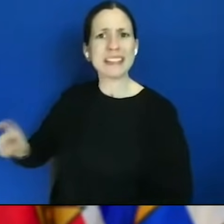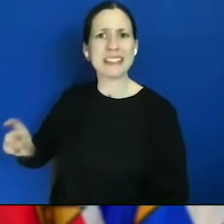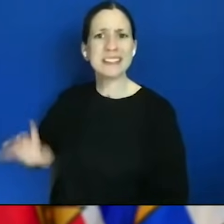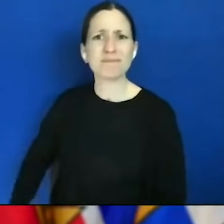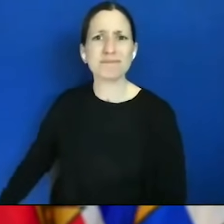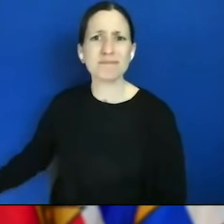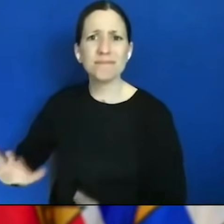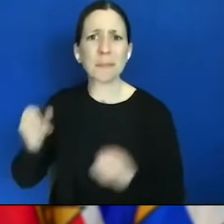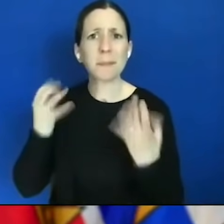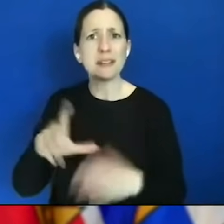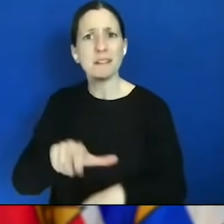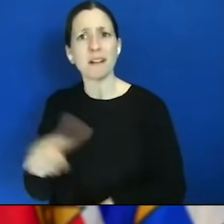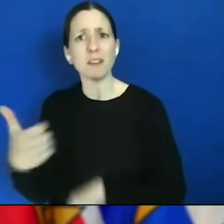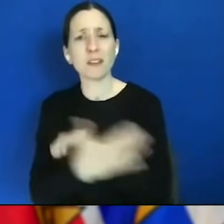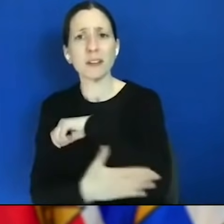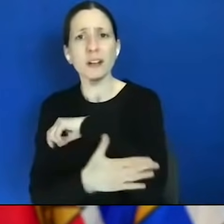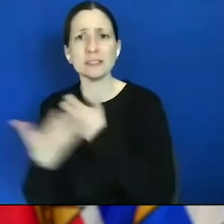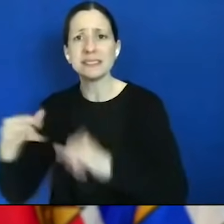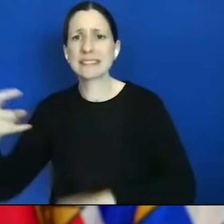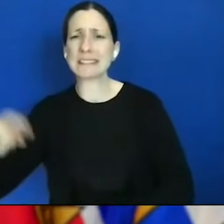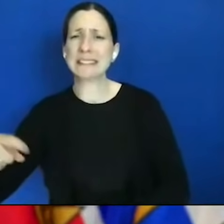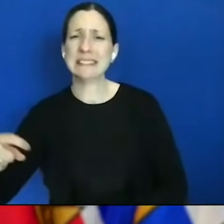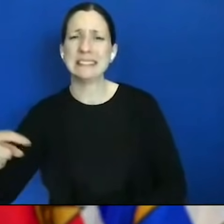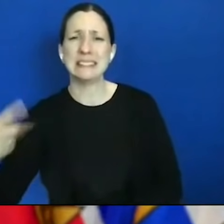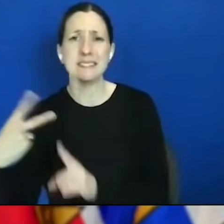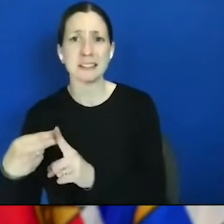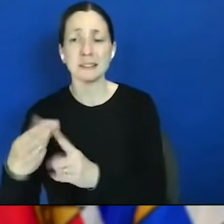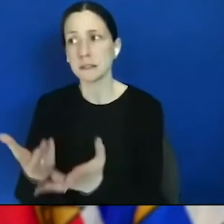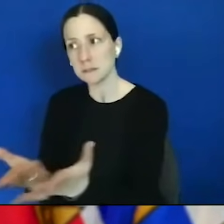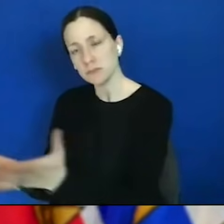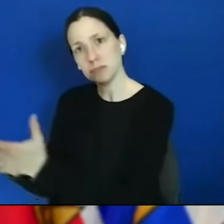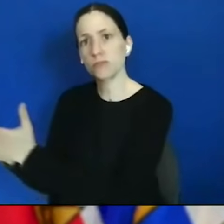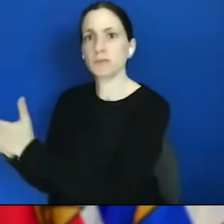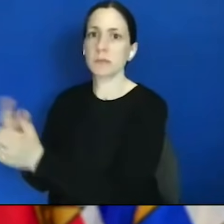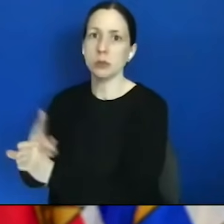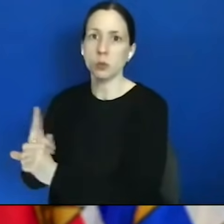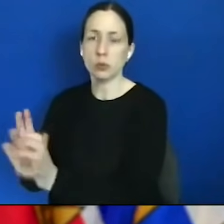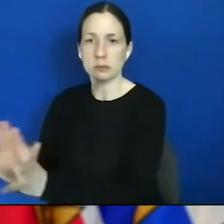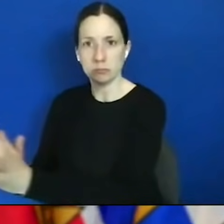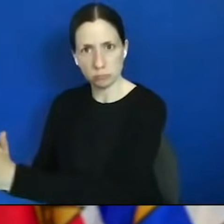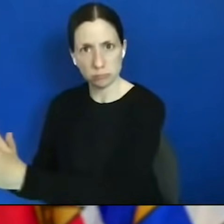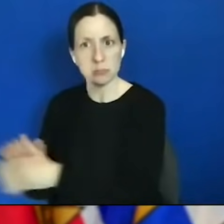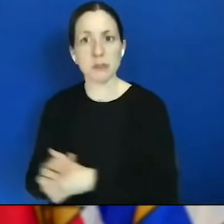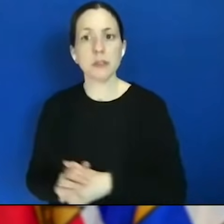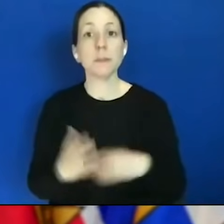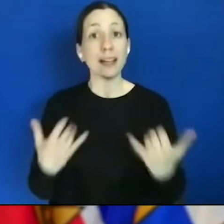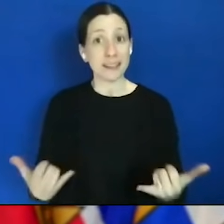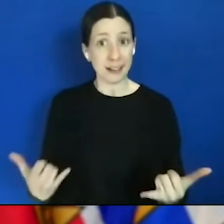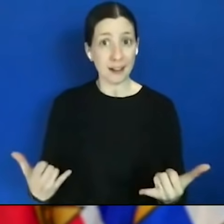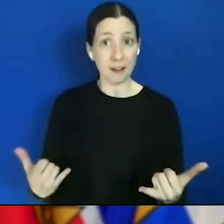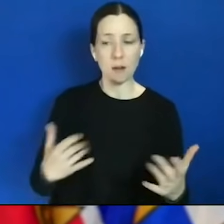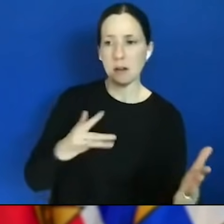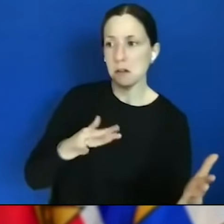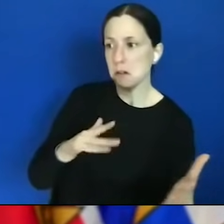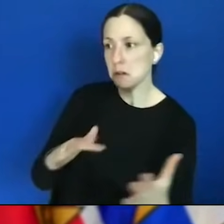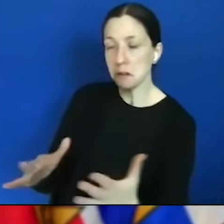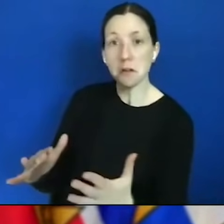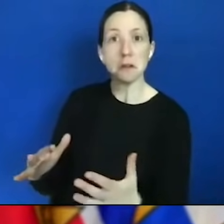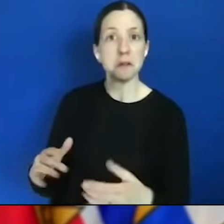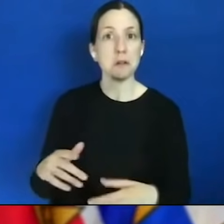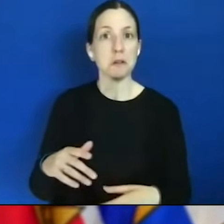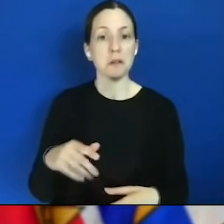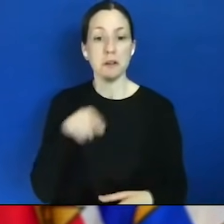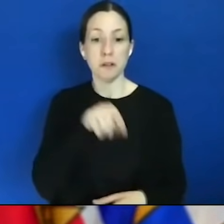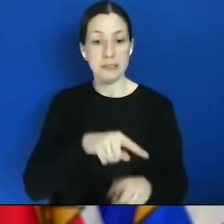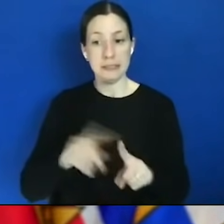so badly in many other countries. Now, with the evidence that we have that mixing and matching of different